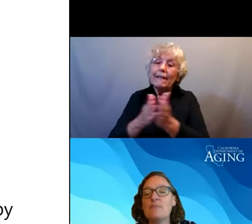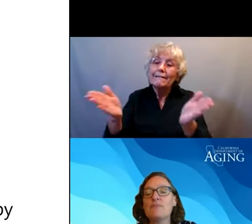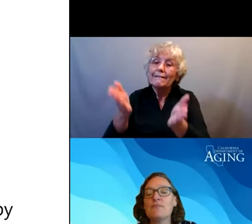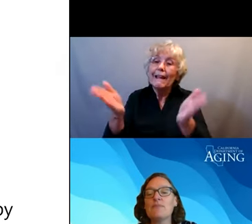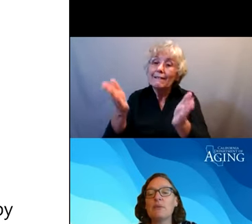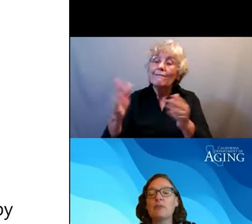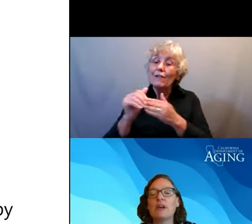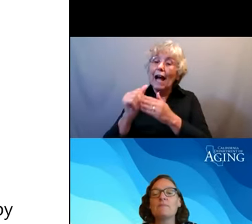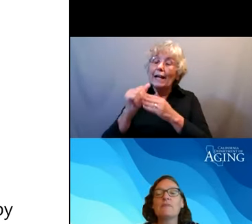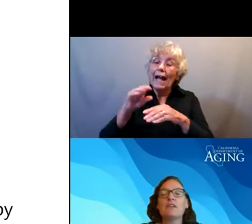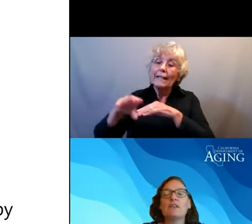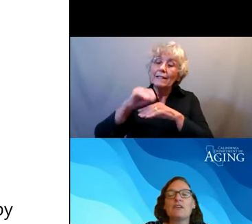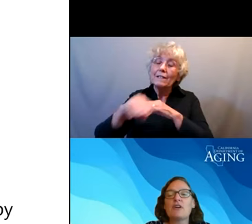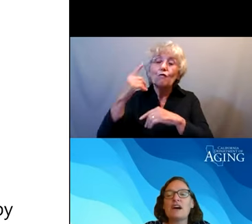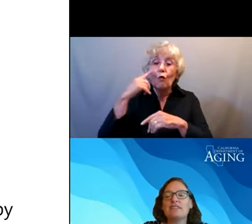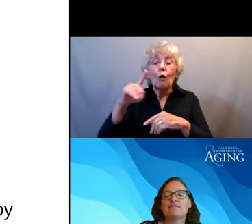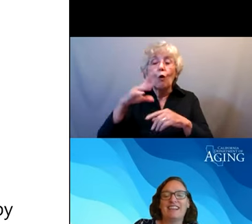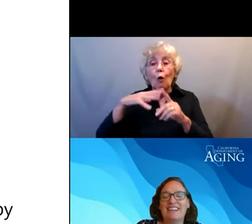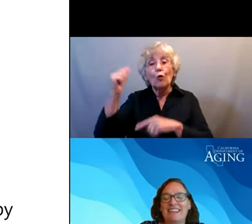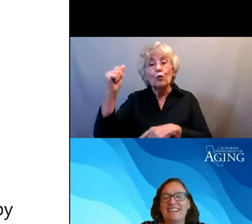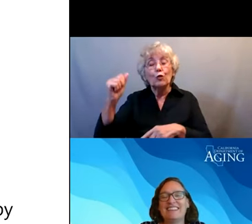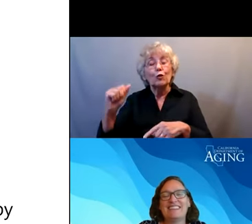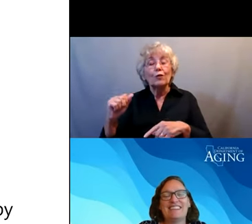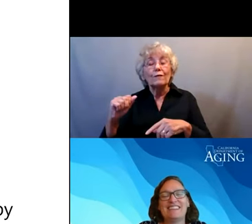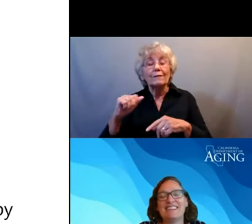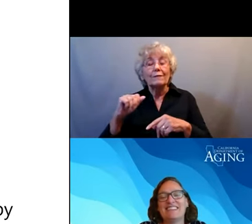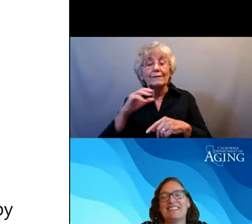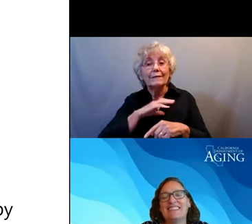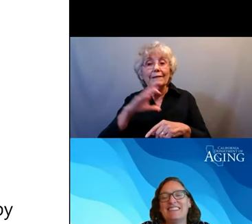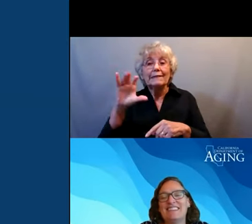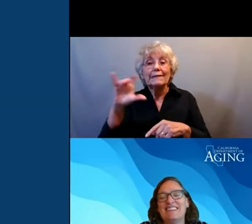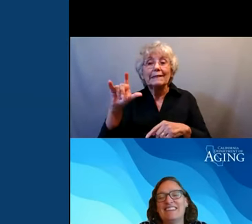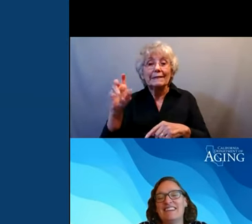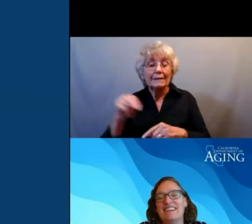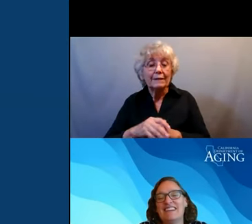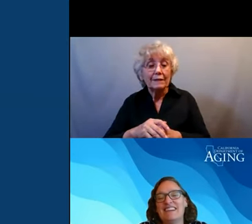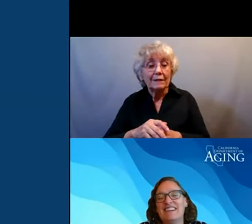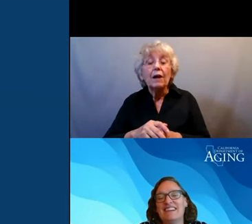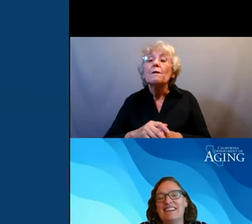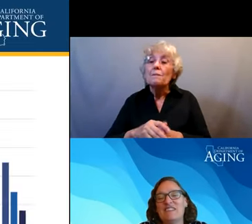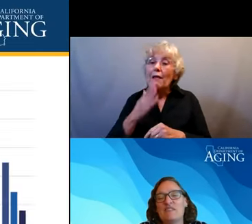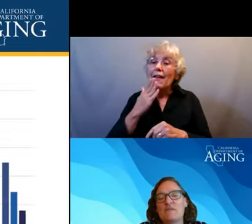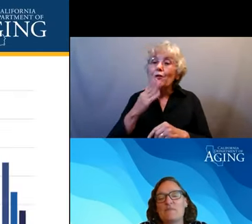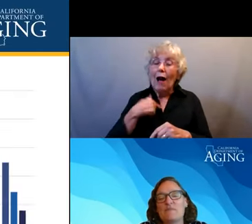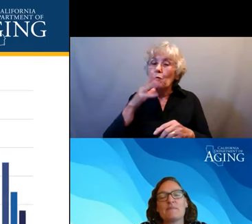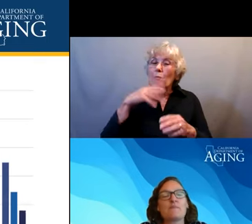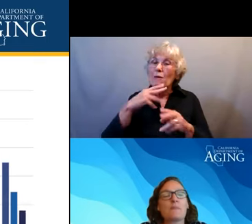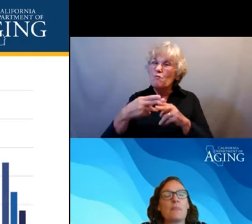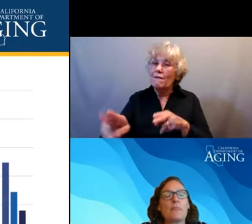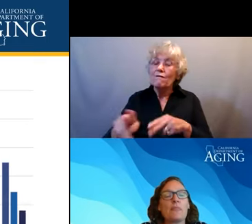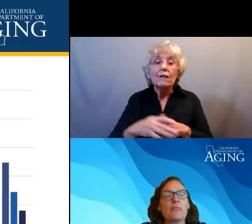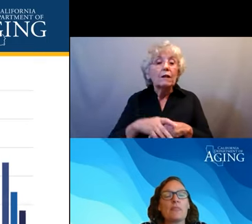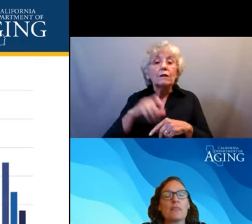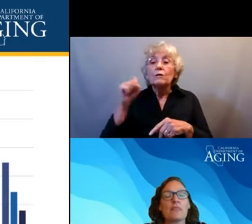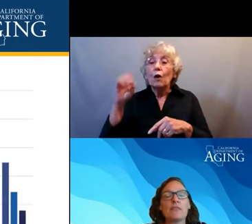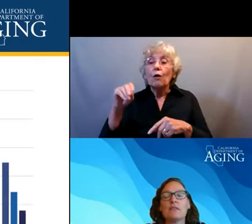well? I sure will. Go, Connie. Thank you. I'll be brief. Next slide, please. So this is